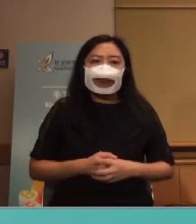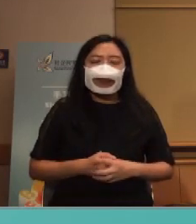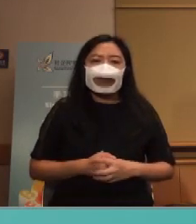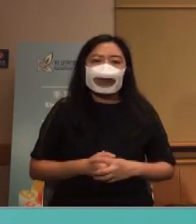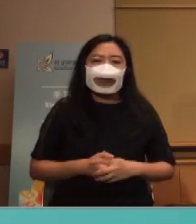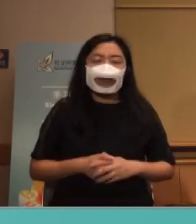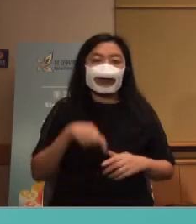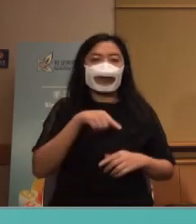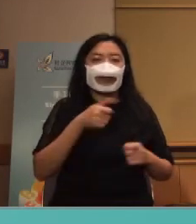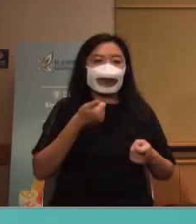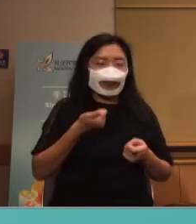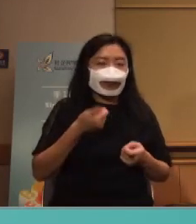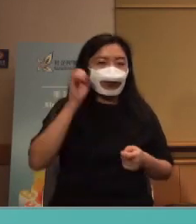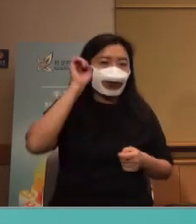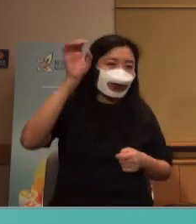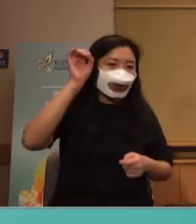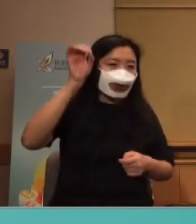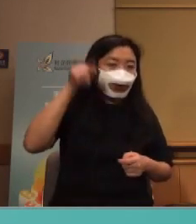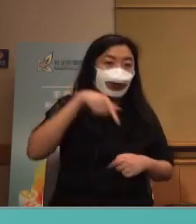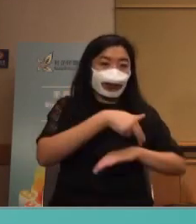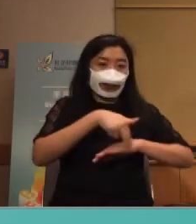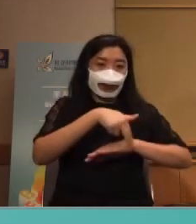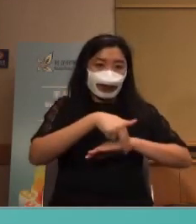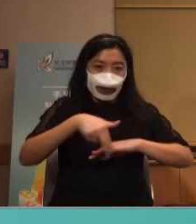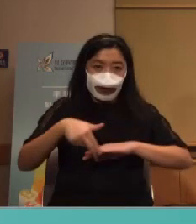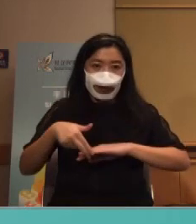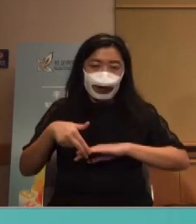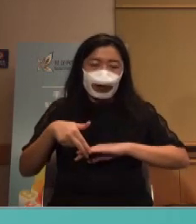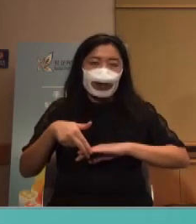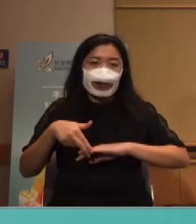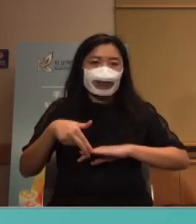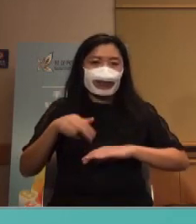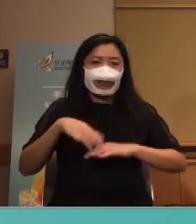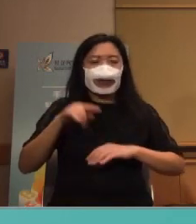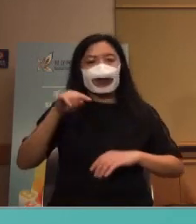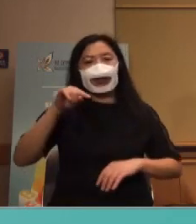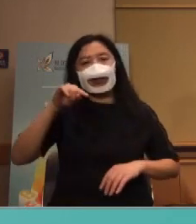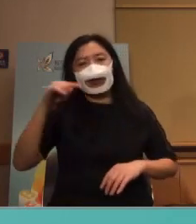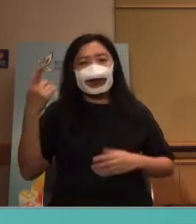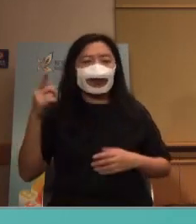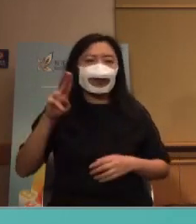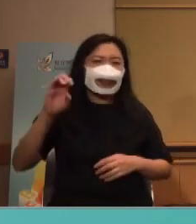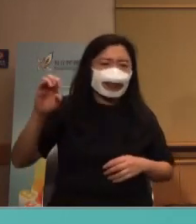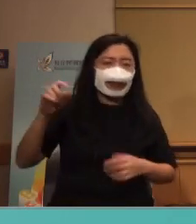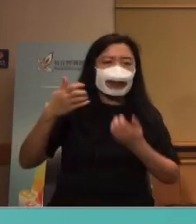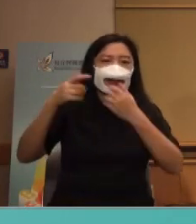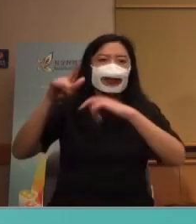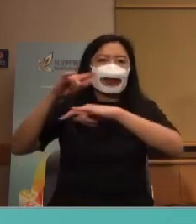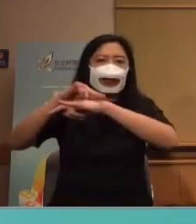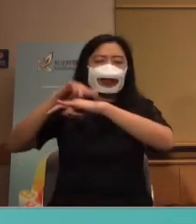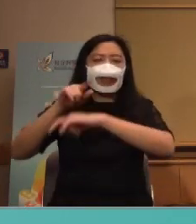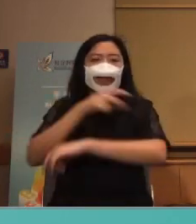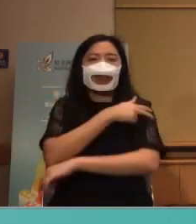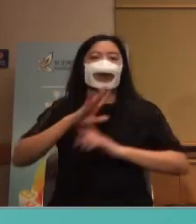raising funding from VCs has always been tough, right? If you don't have a business model or your idea is not very clear, it's very, very hard to raise